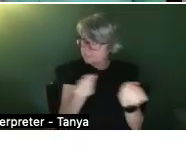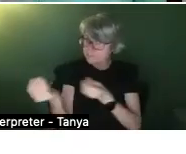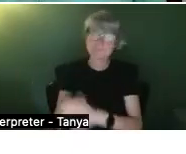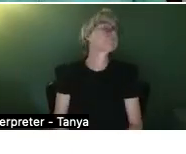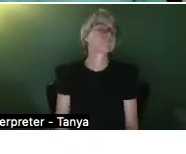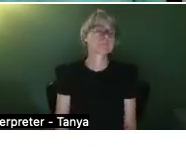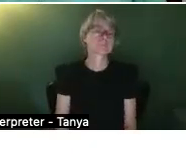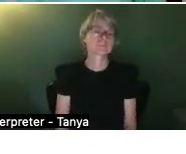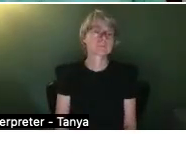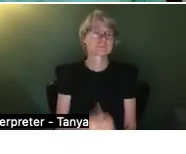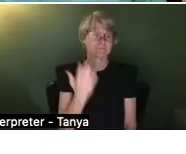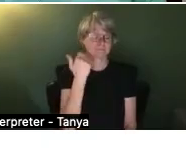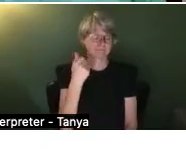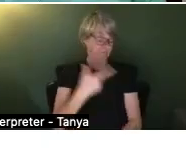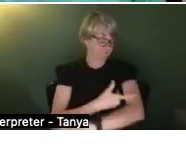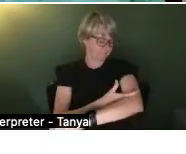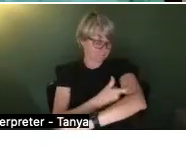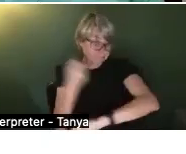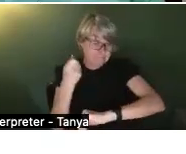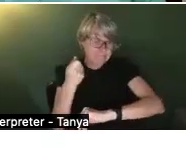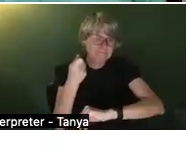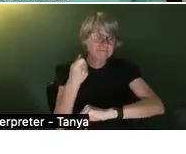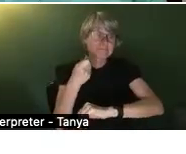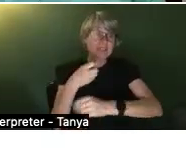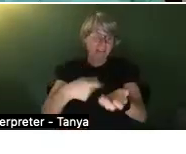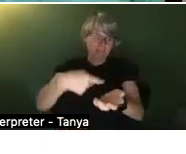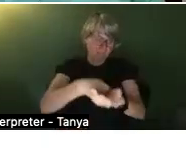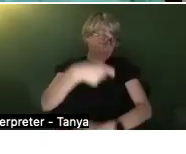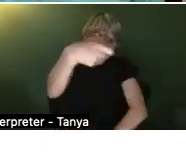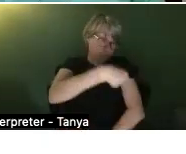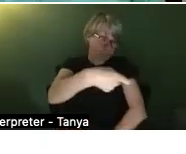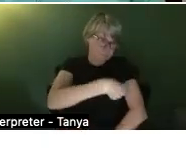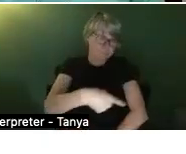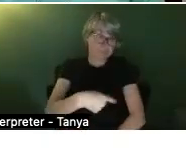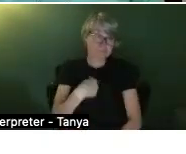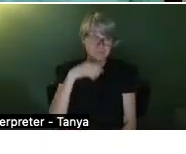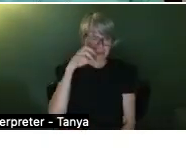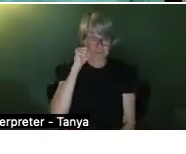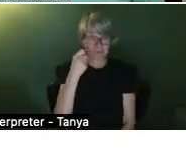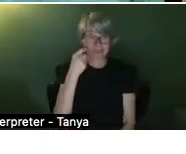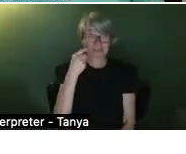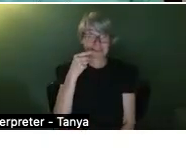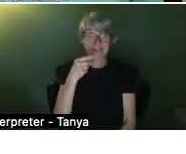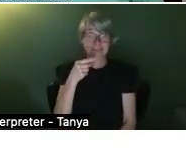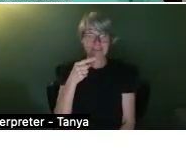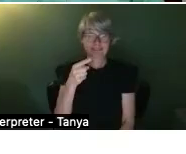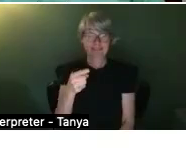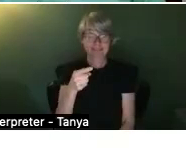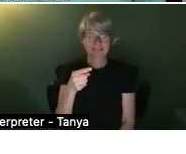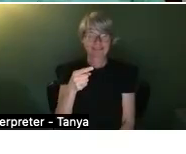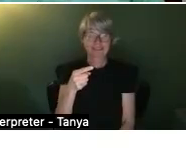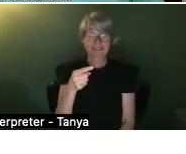Sarah had had bloods done and she had an IV that was started, and I always remember seeing the bloods from her